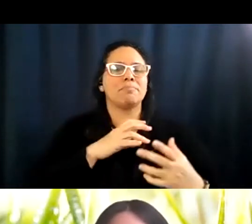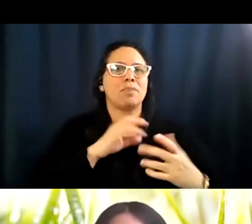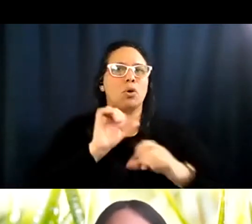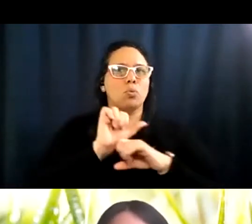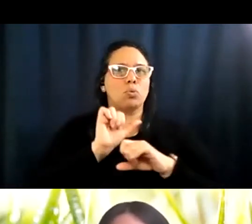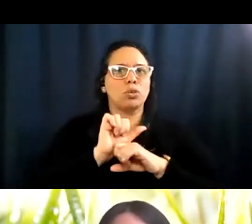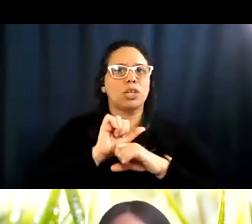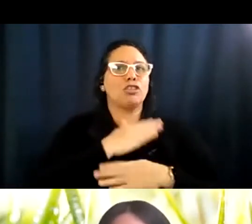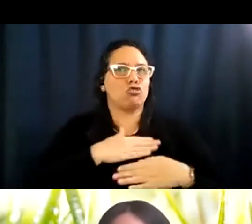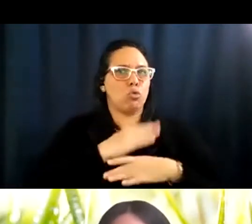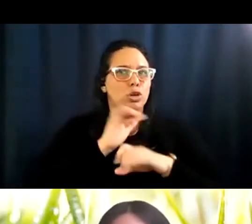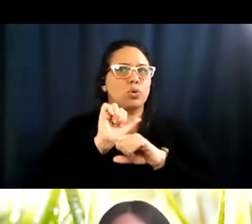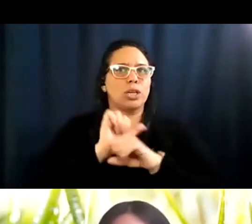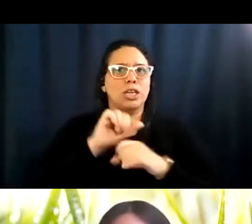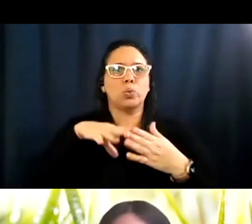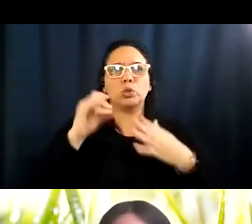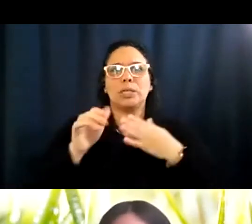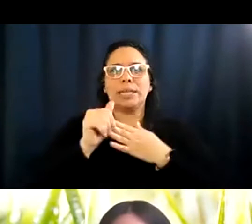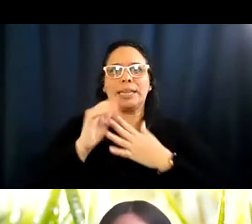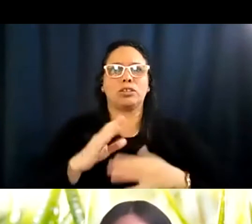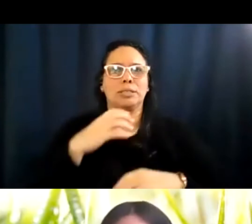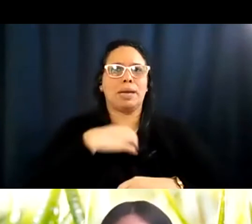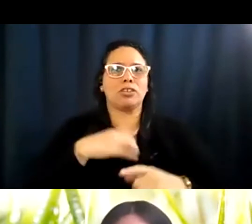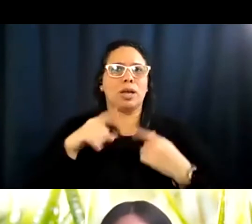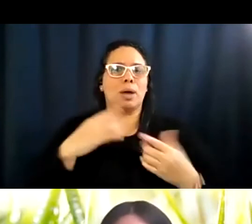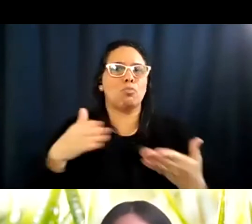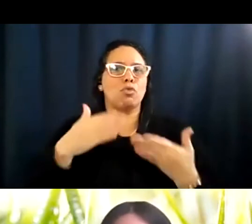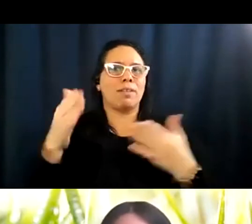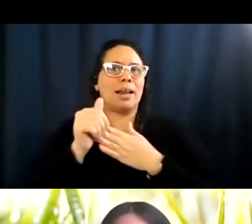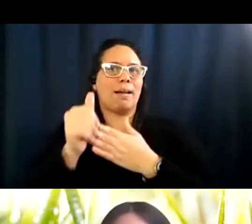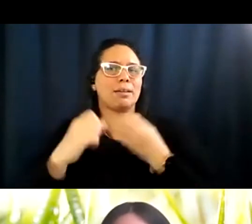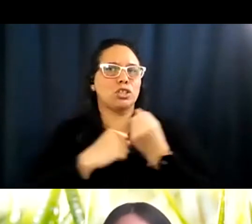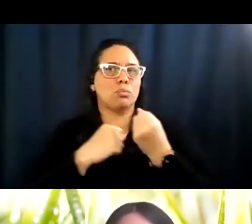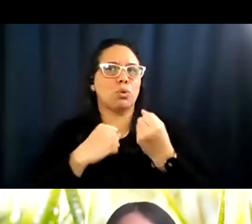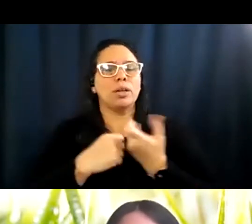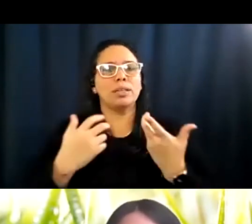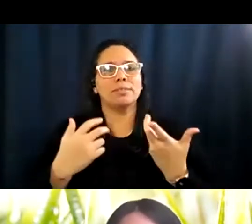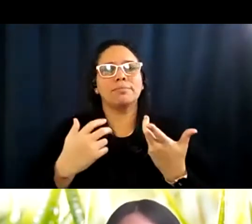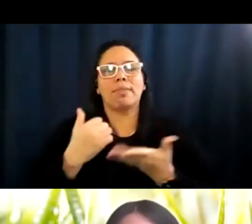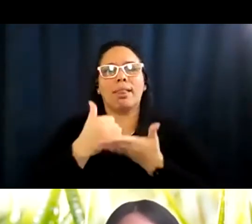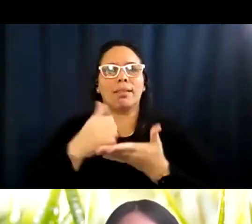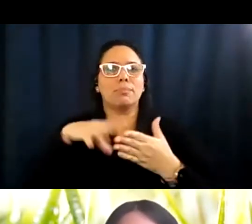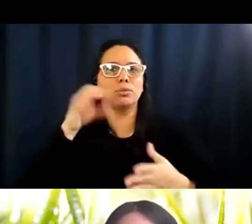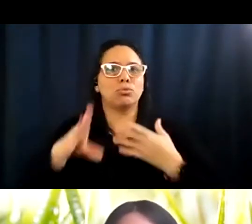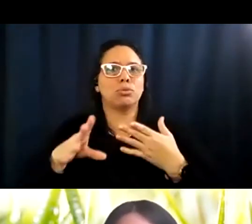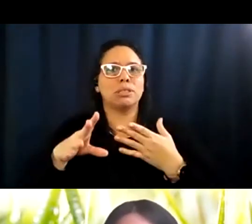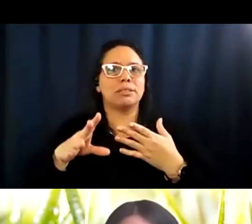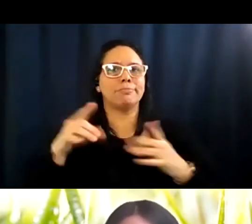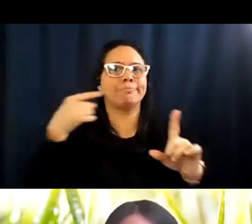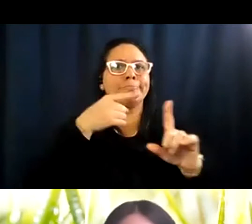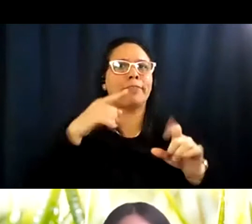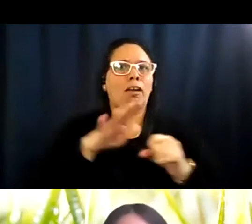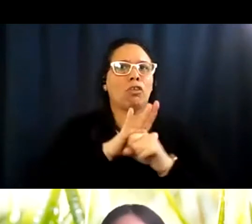She enjoys working with student leaders and is passionate about providing guidance and support to assist students in reaching their full potential. And for her